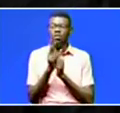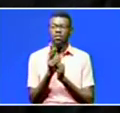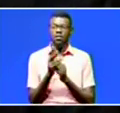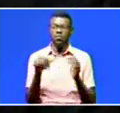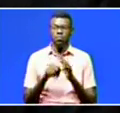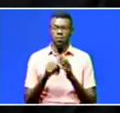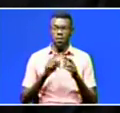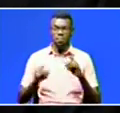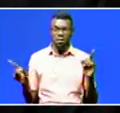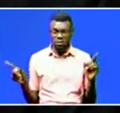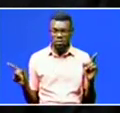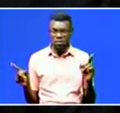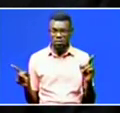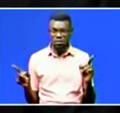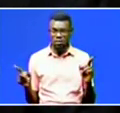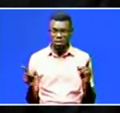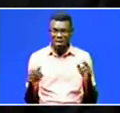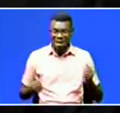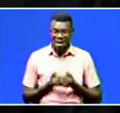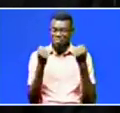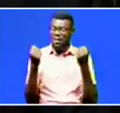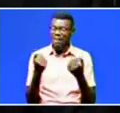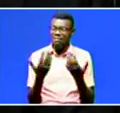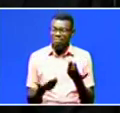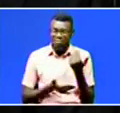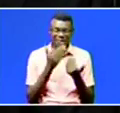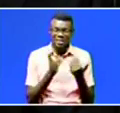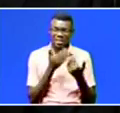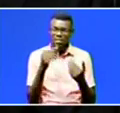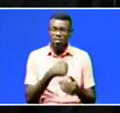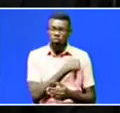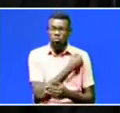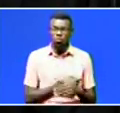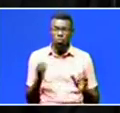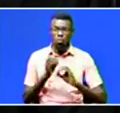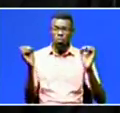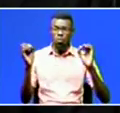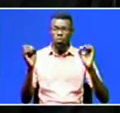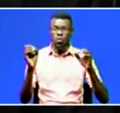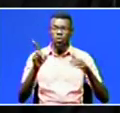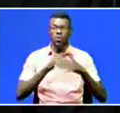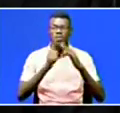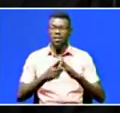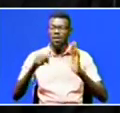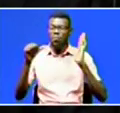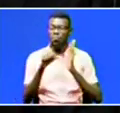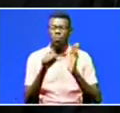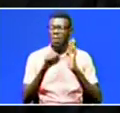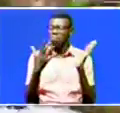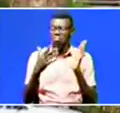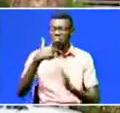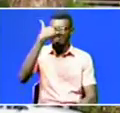younger keratoconus patient, if they are not treated, they end up to visual incapacity leading to